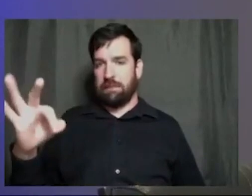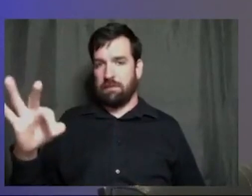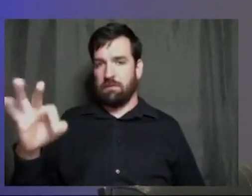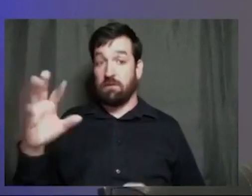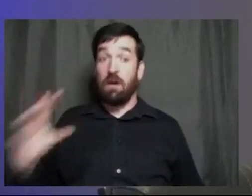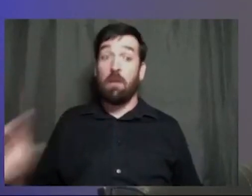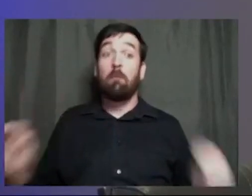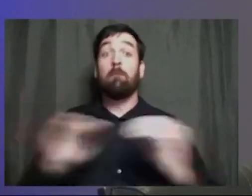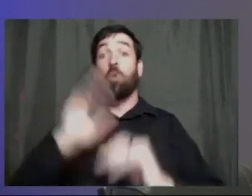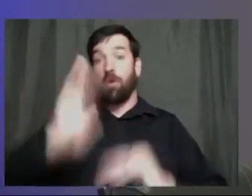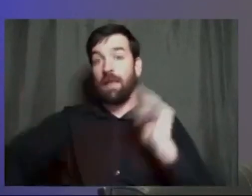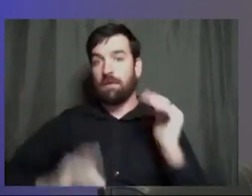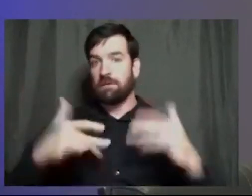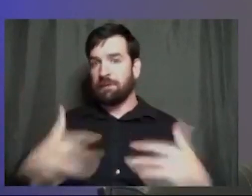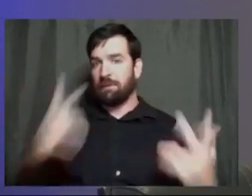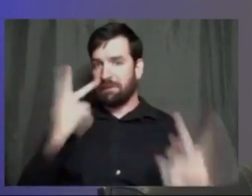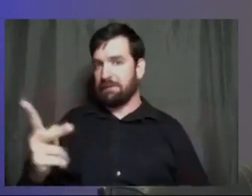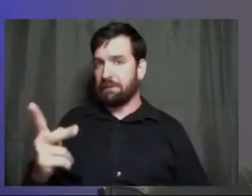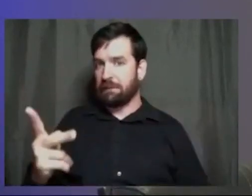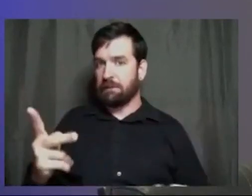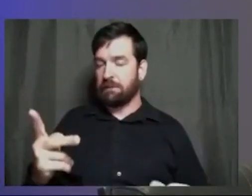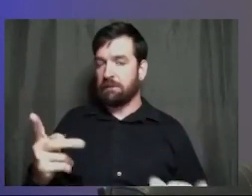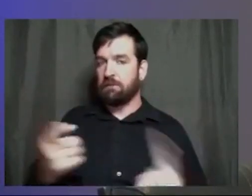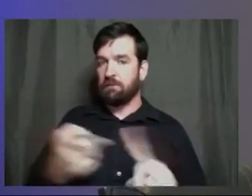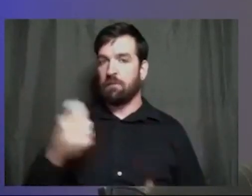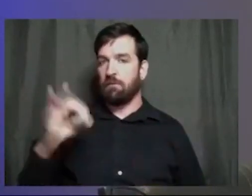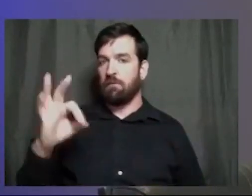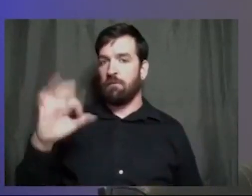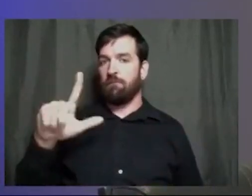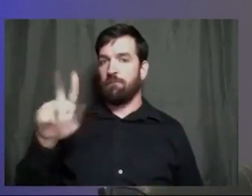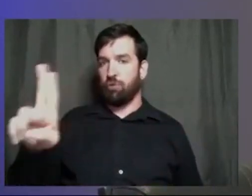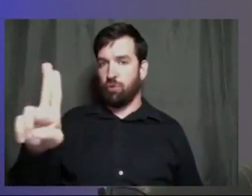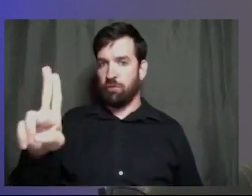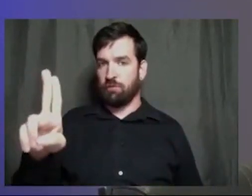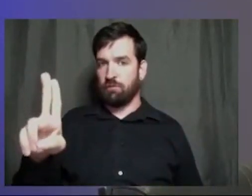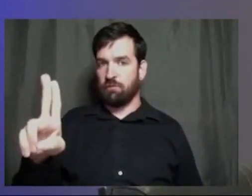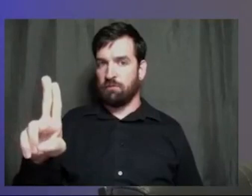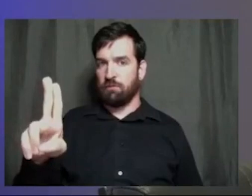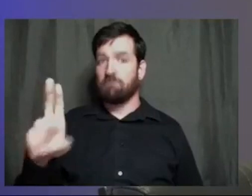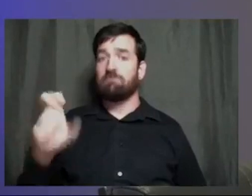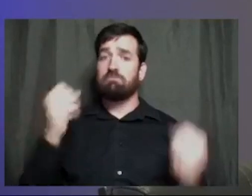would typically see from influenza. So, a lot of people have come